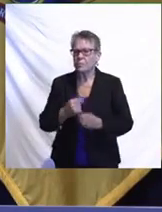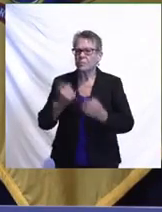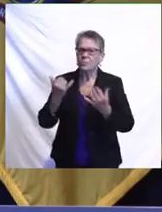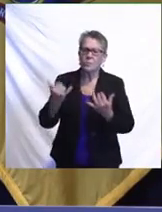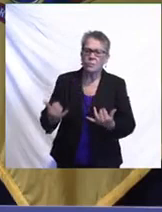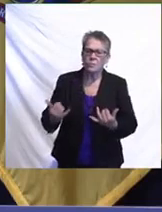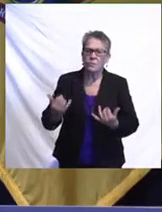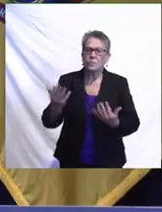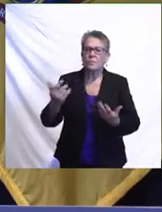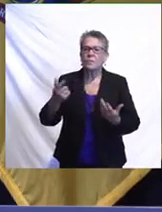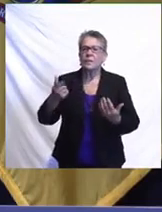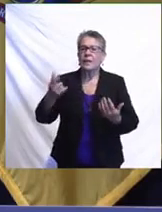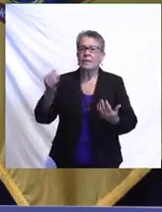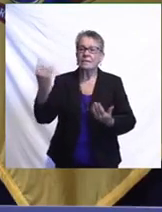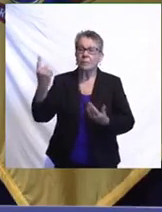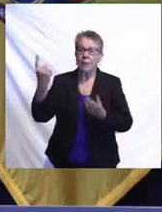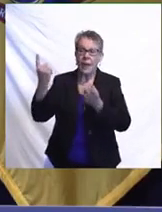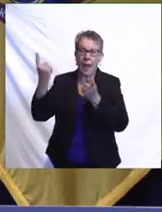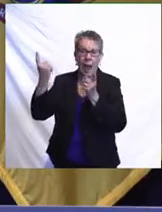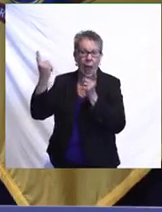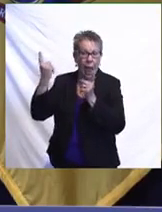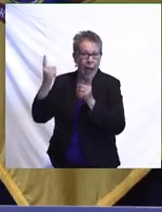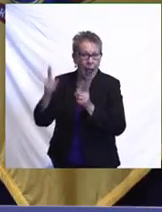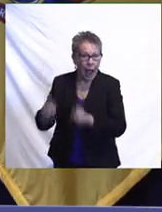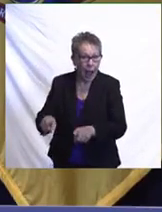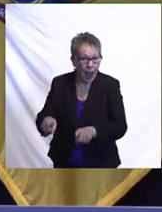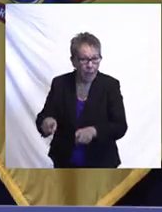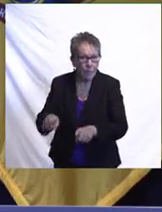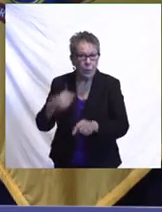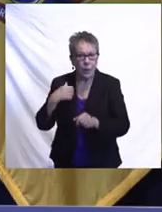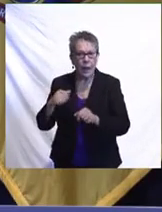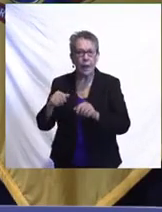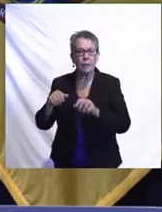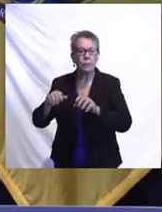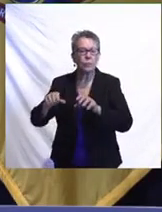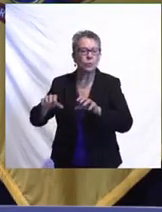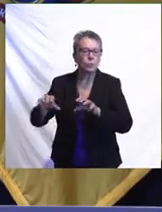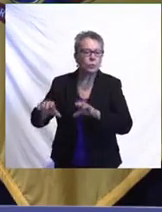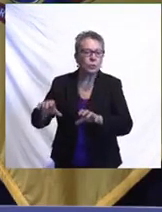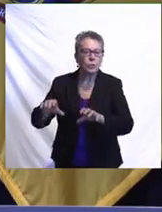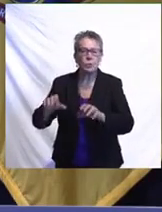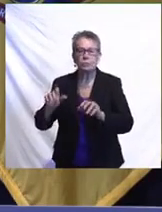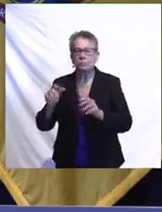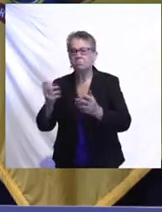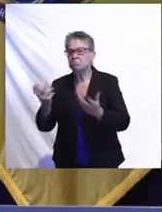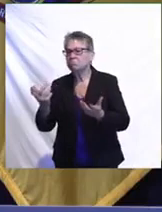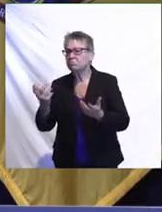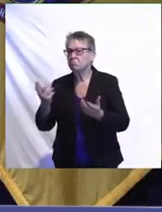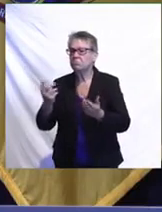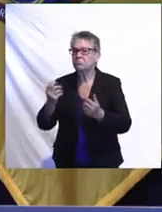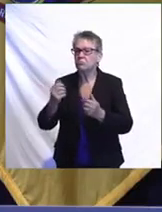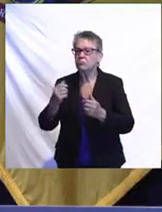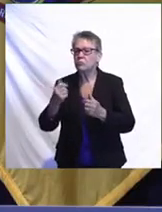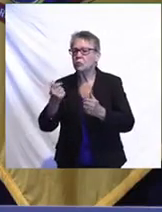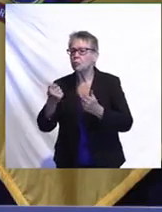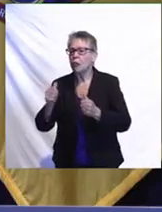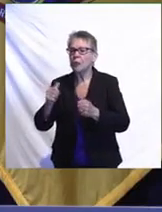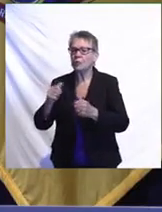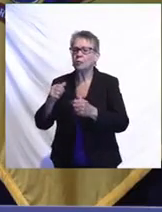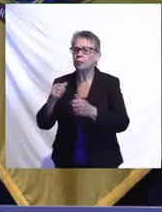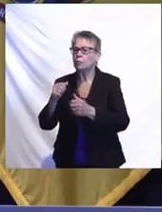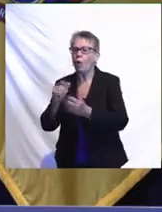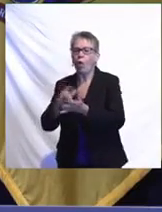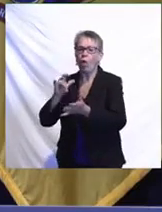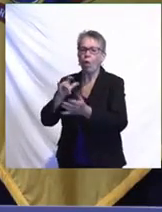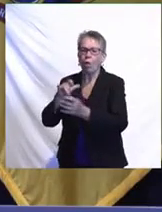those steps. We have that ability. So I don't have that concern at the moment that people are going to come across the